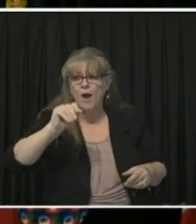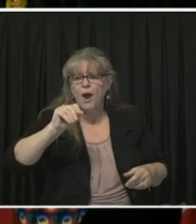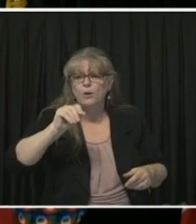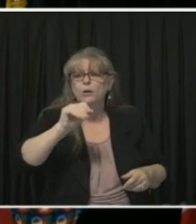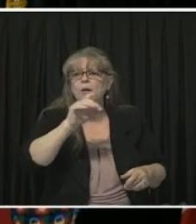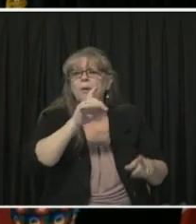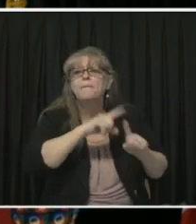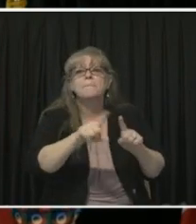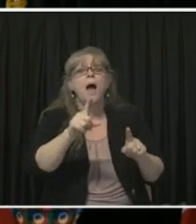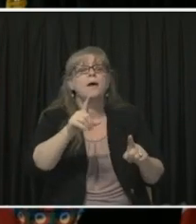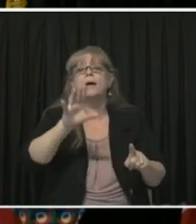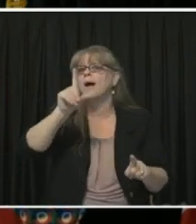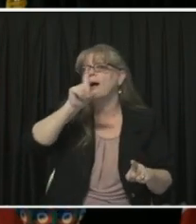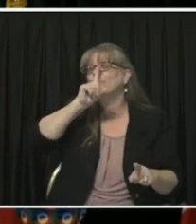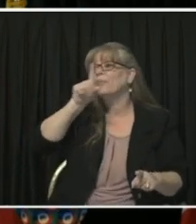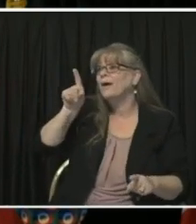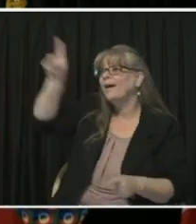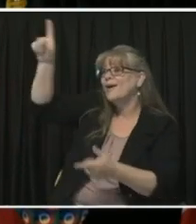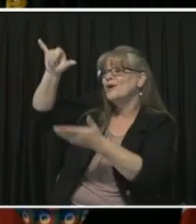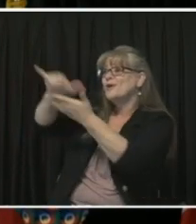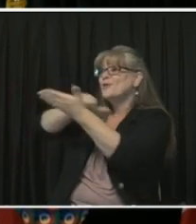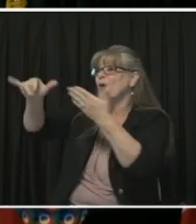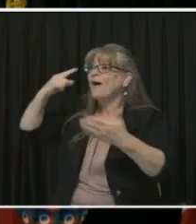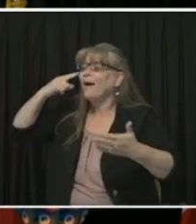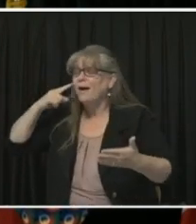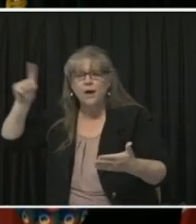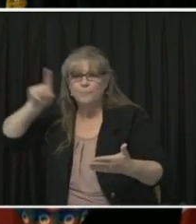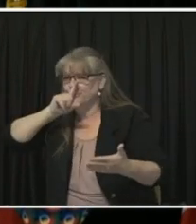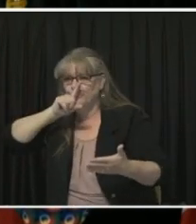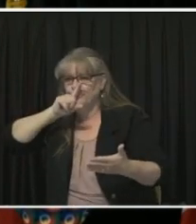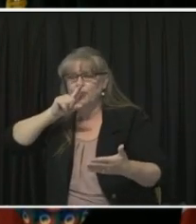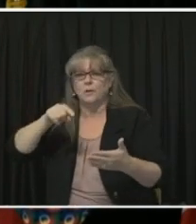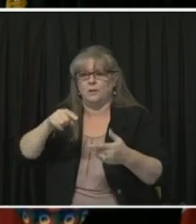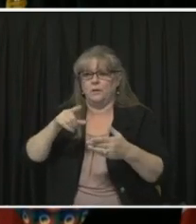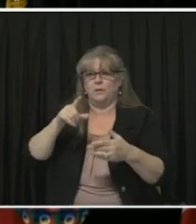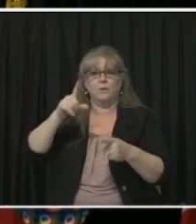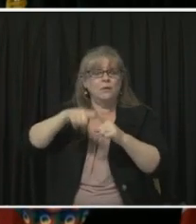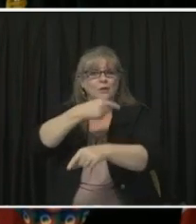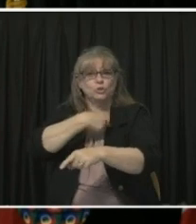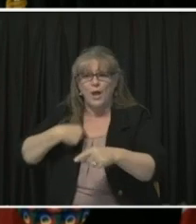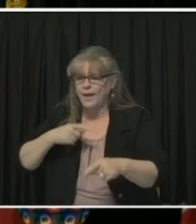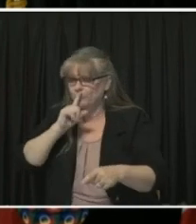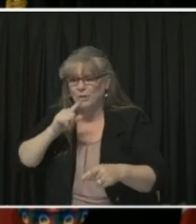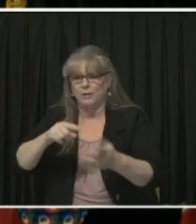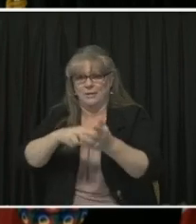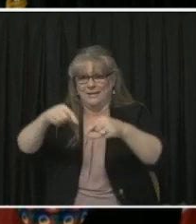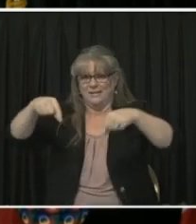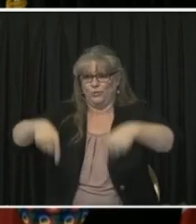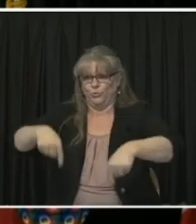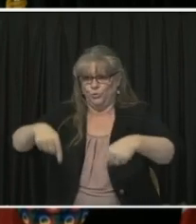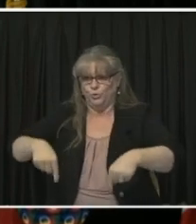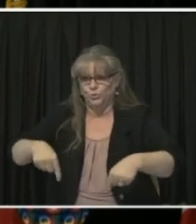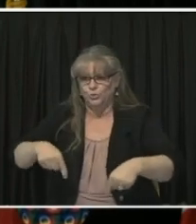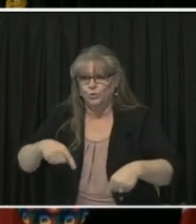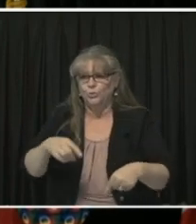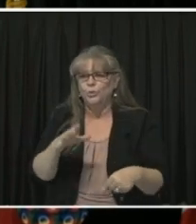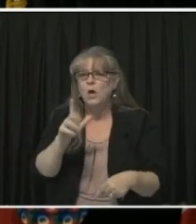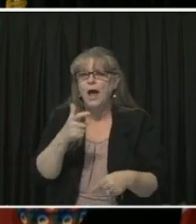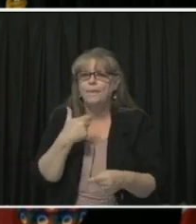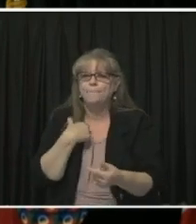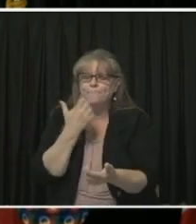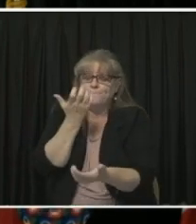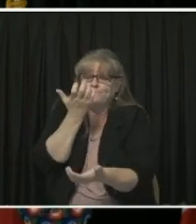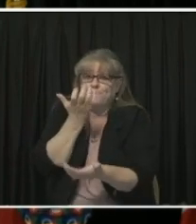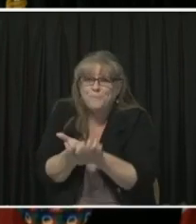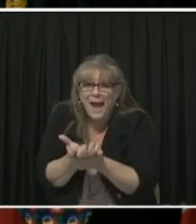our own backyard. I am also here today on National Nurses Day to ask you, actually plead, that you stay